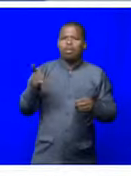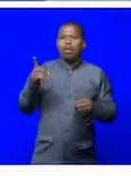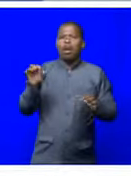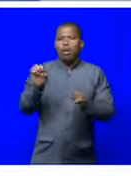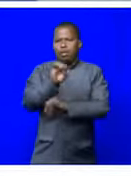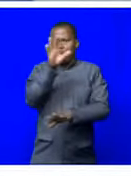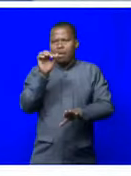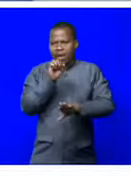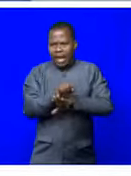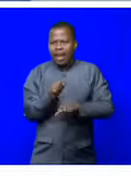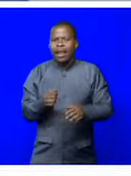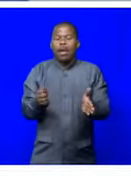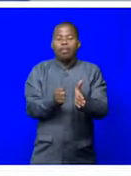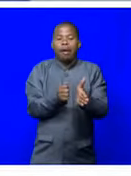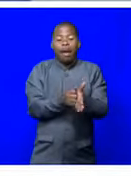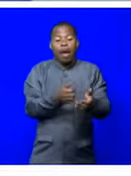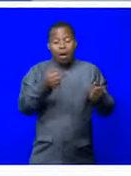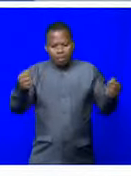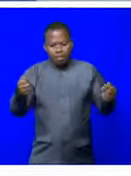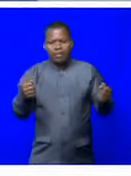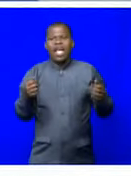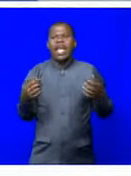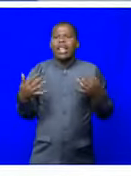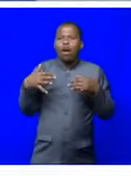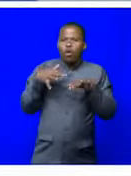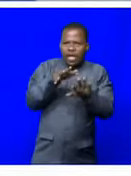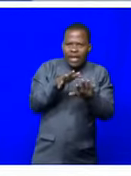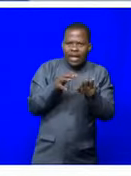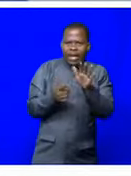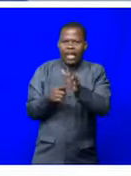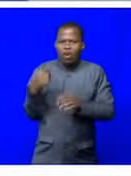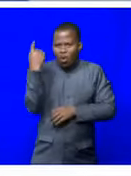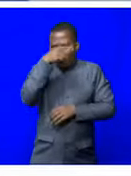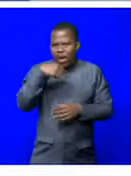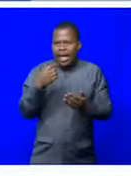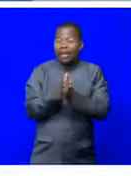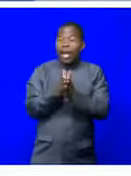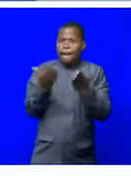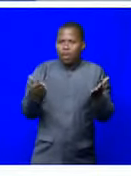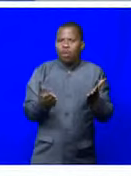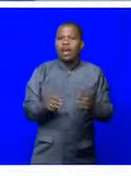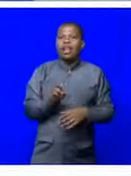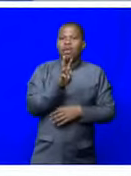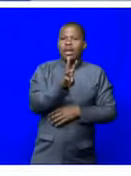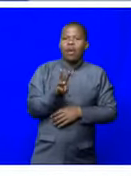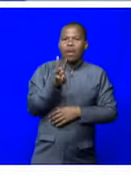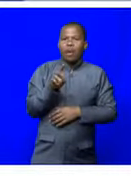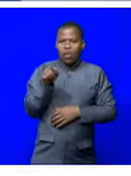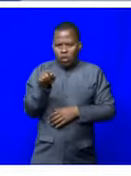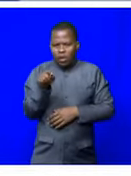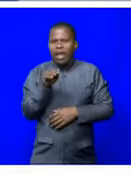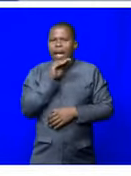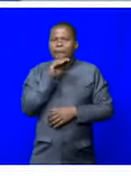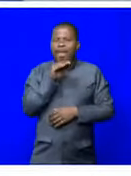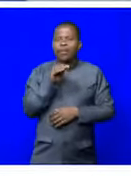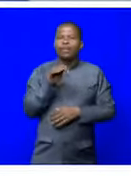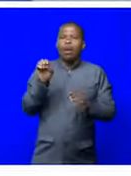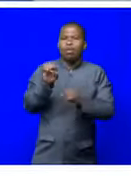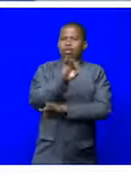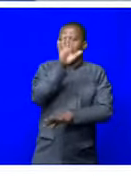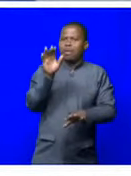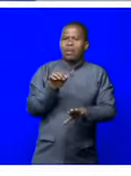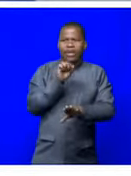ebomabona kudze emaphepheni, ku social media, noma ke kuwo emakhasi ethu abongqondo mshini, besolo sikhuluma ngayo the Be the